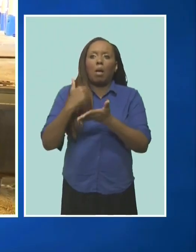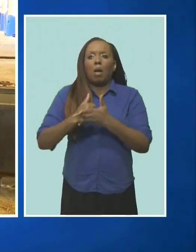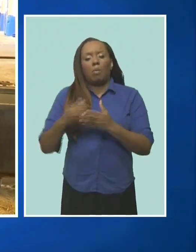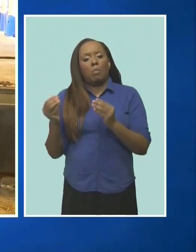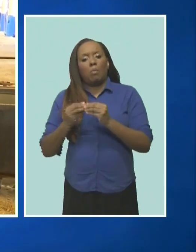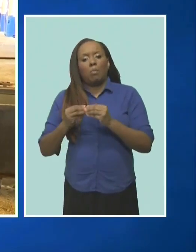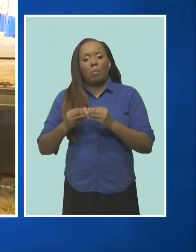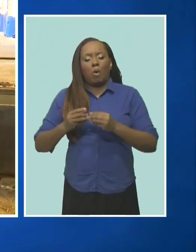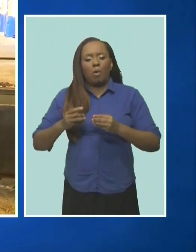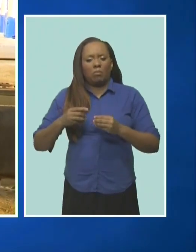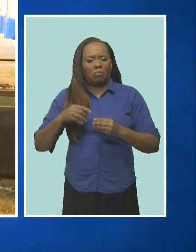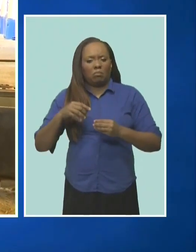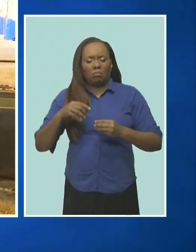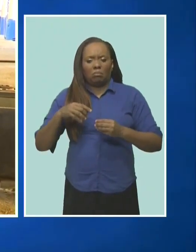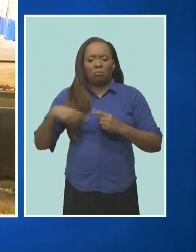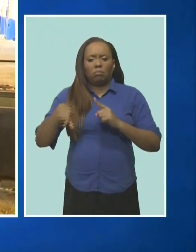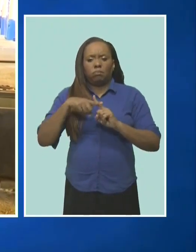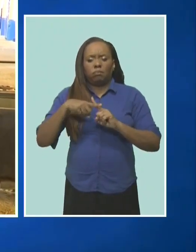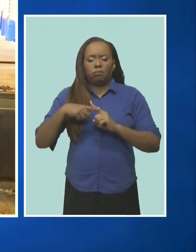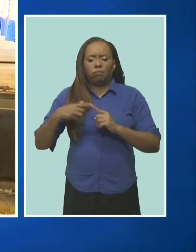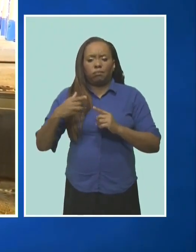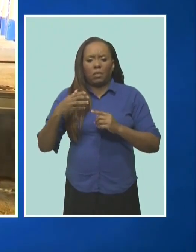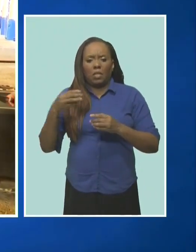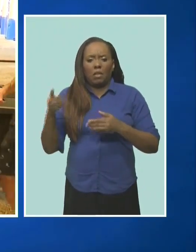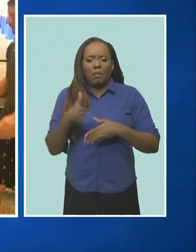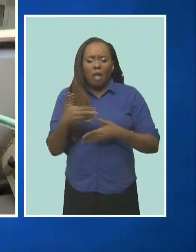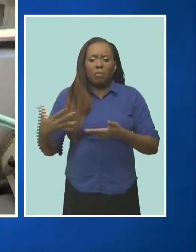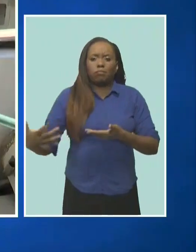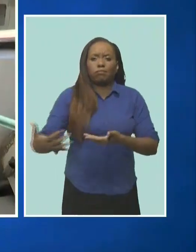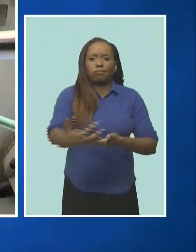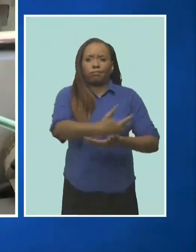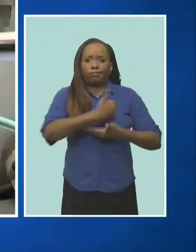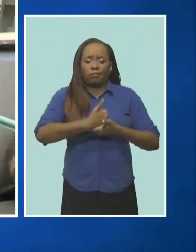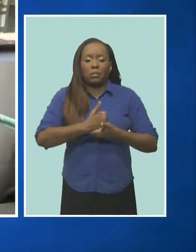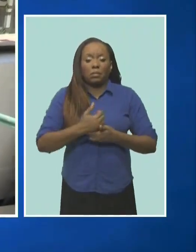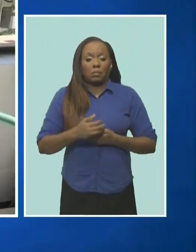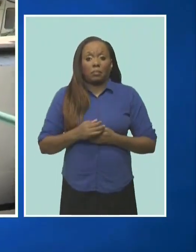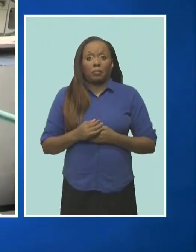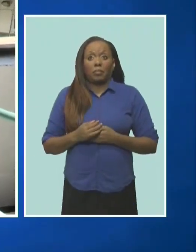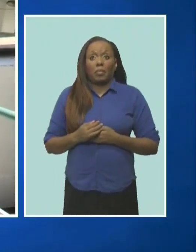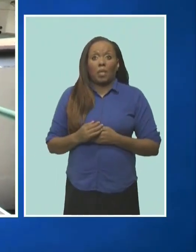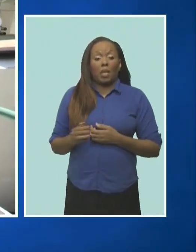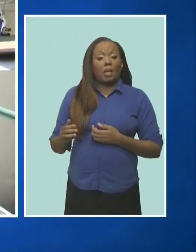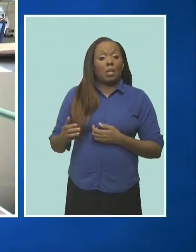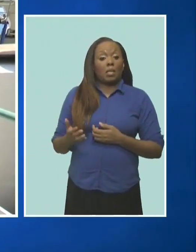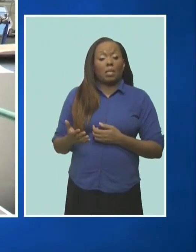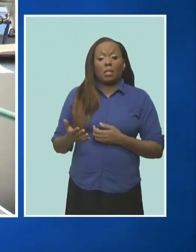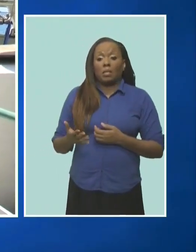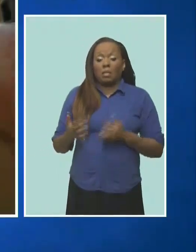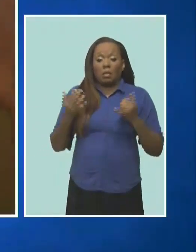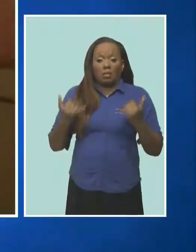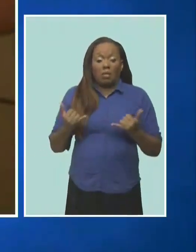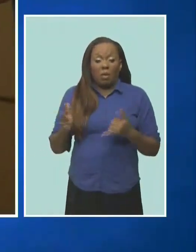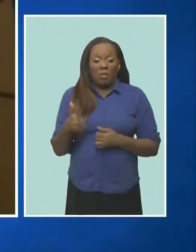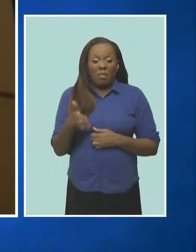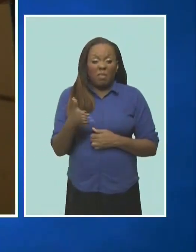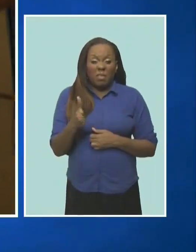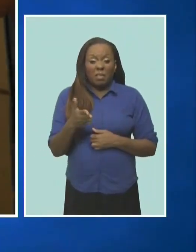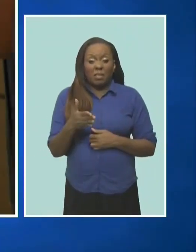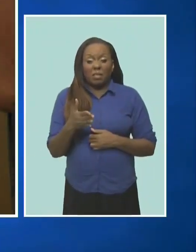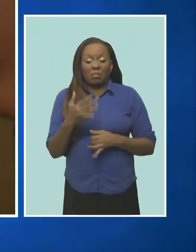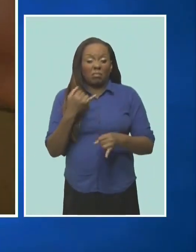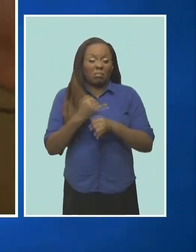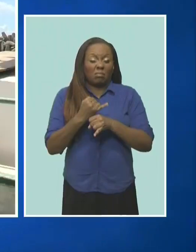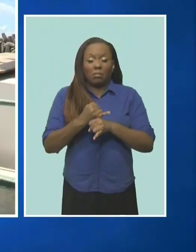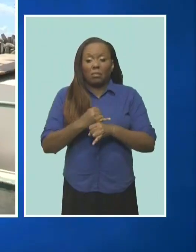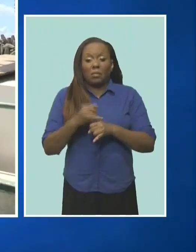increase the positive outlook for the industry. Boat owner Emerald Holder said the industry is in trouble as the vendors have